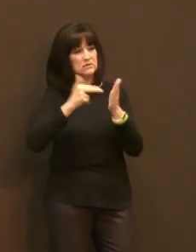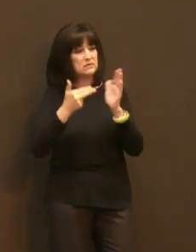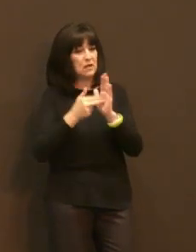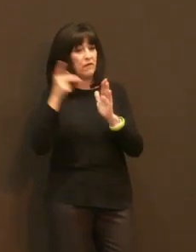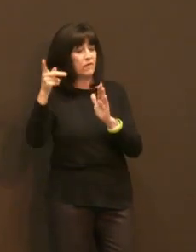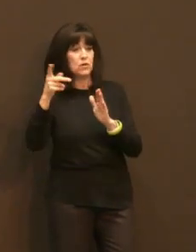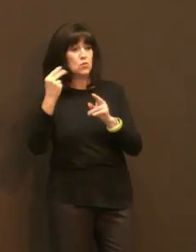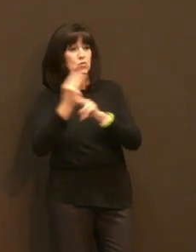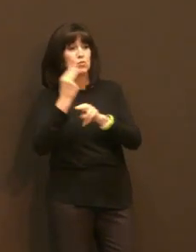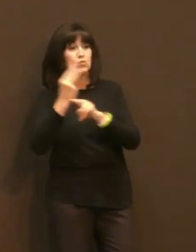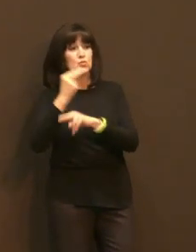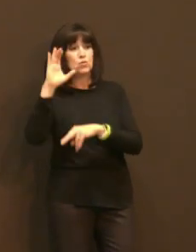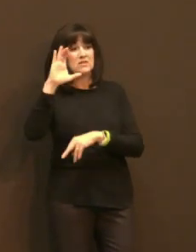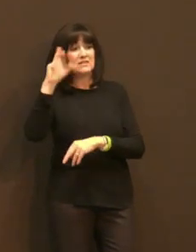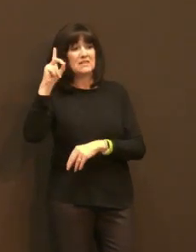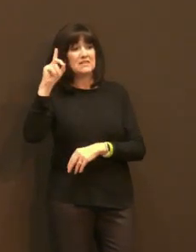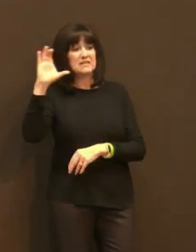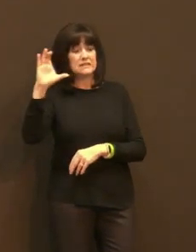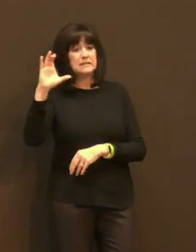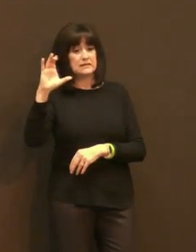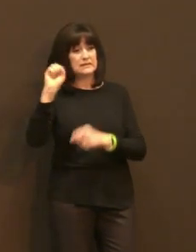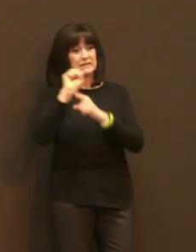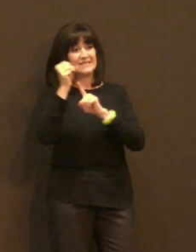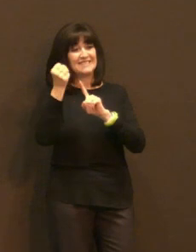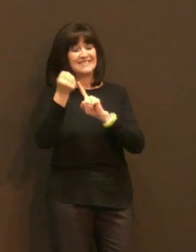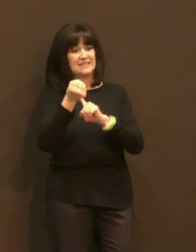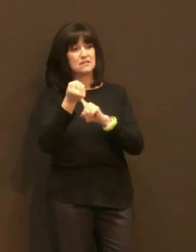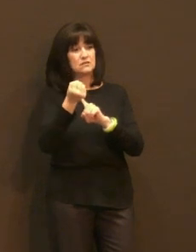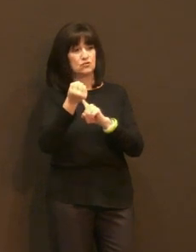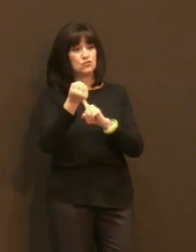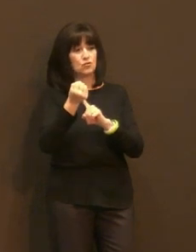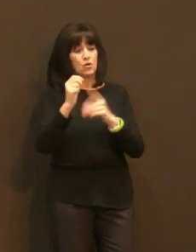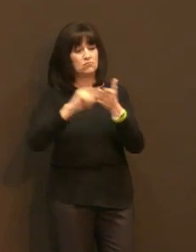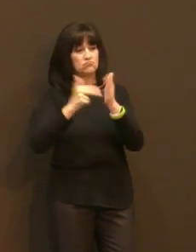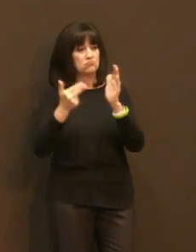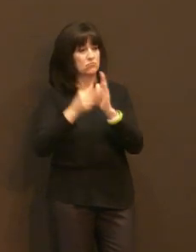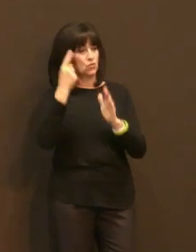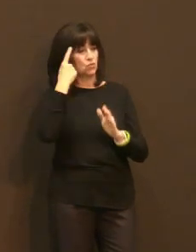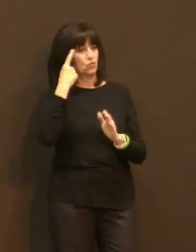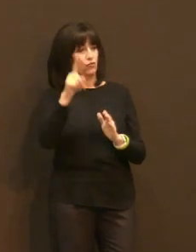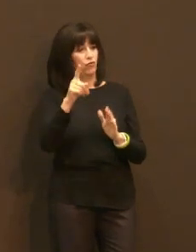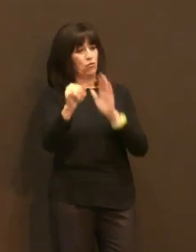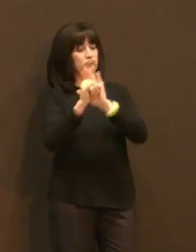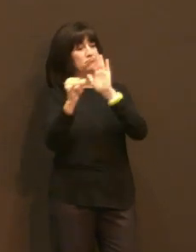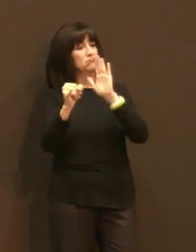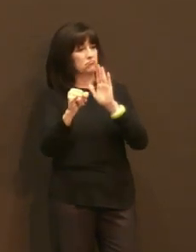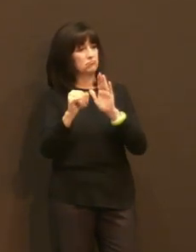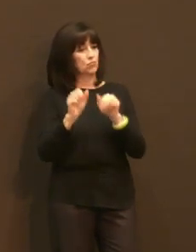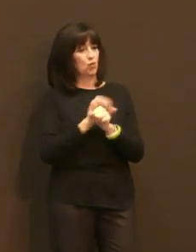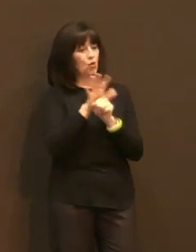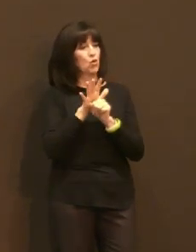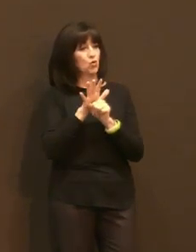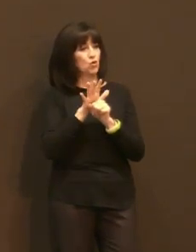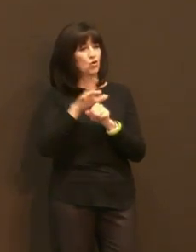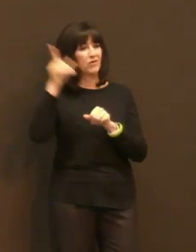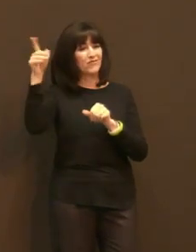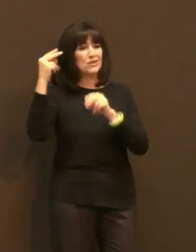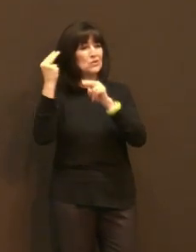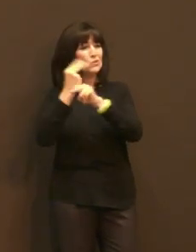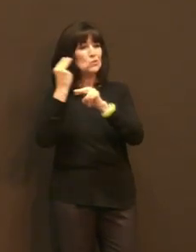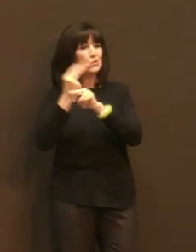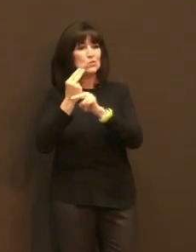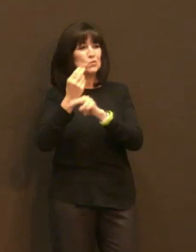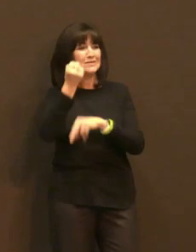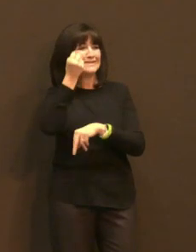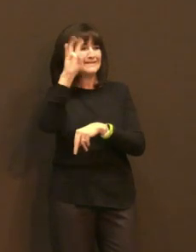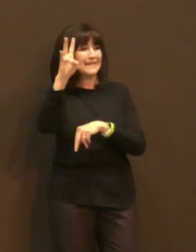CDC definition, case definition for COVID. They are using a long list of 17